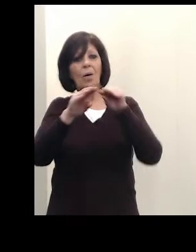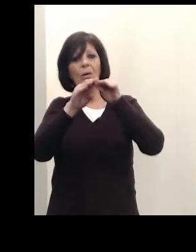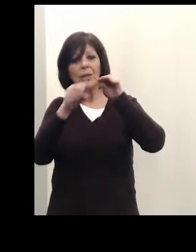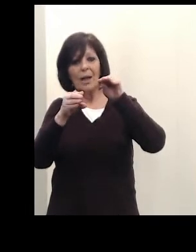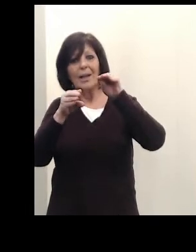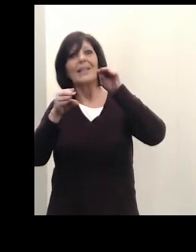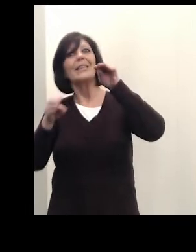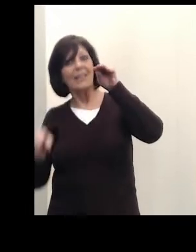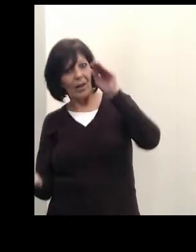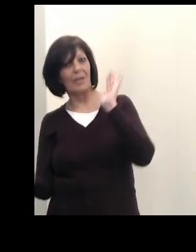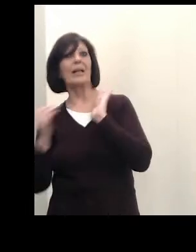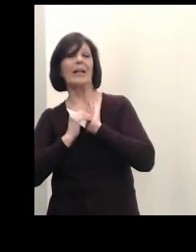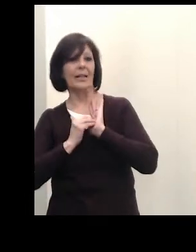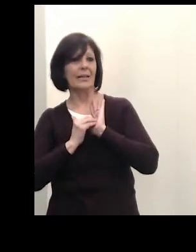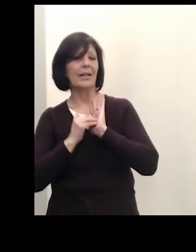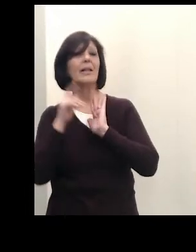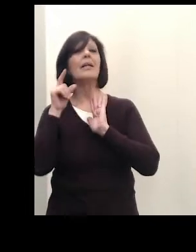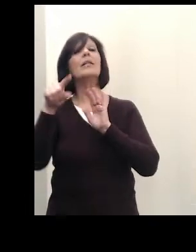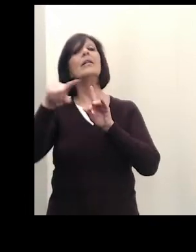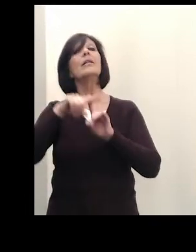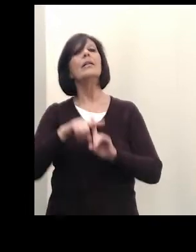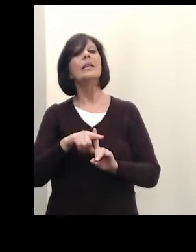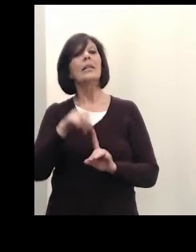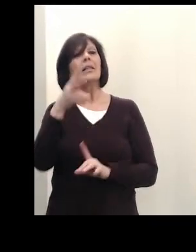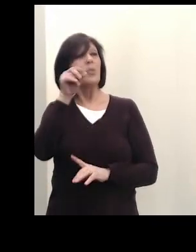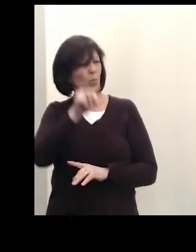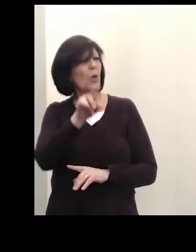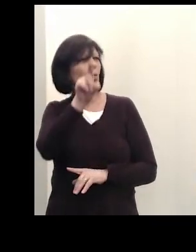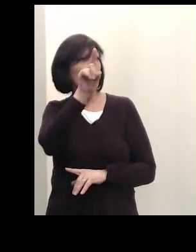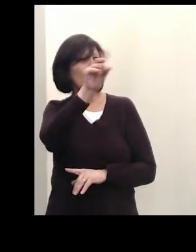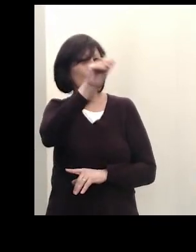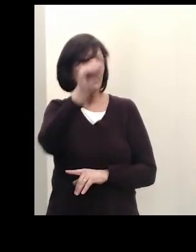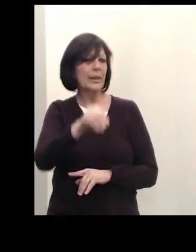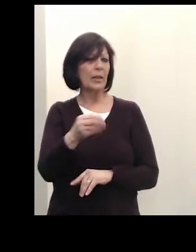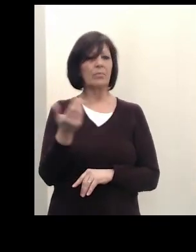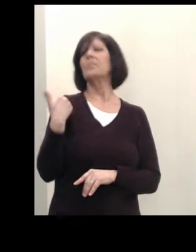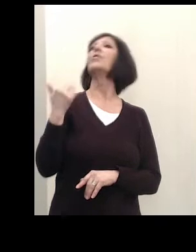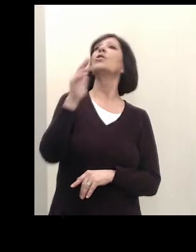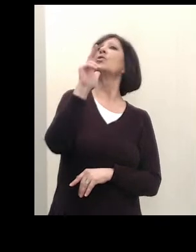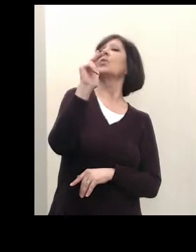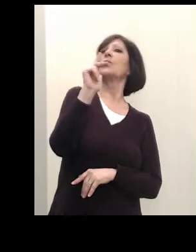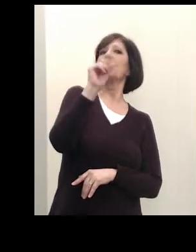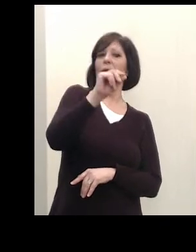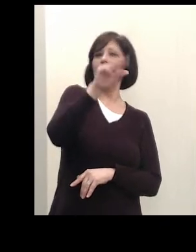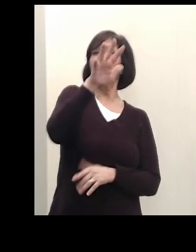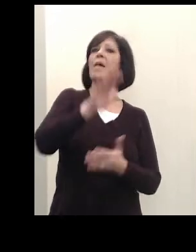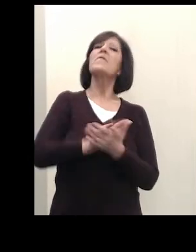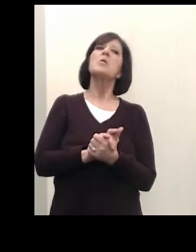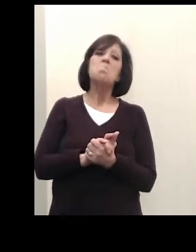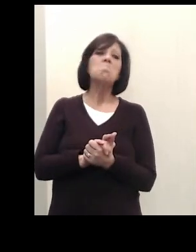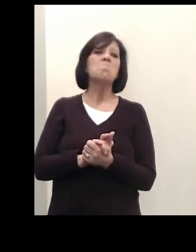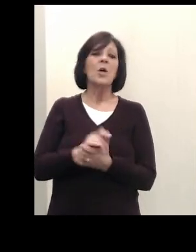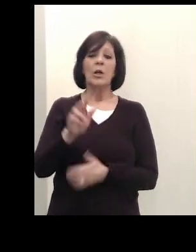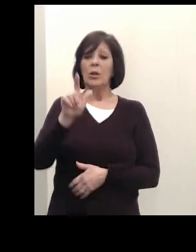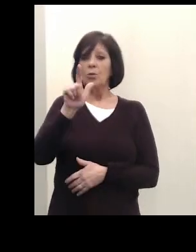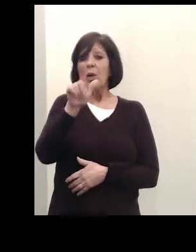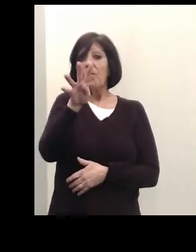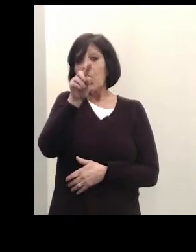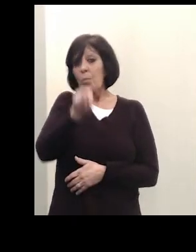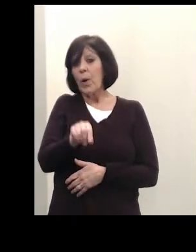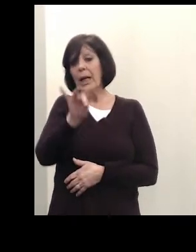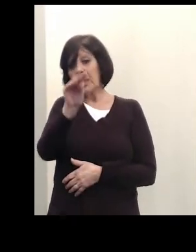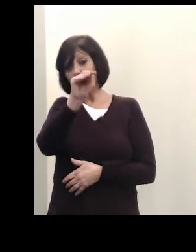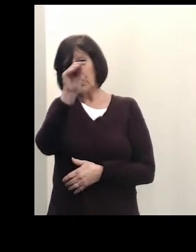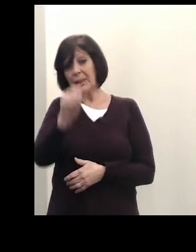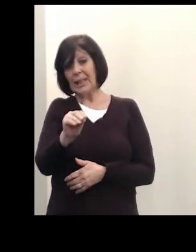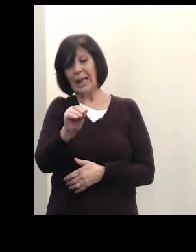weekly positivity rate dropped to 17.1%, down from 23.5% the week before, 24.8% the week